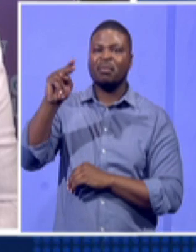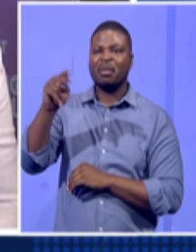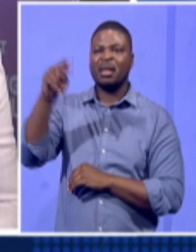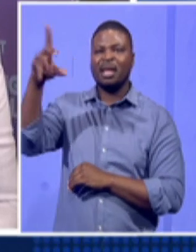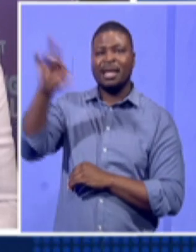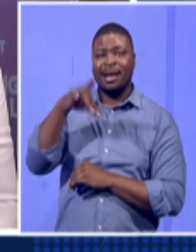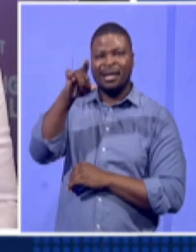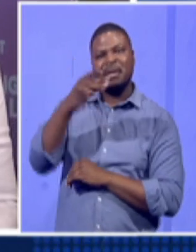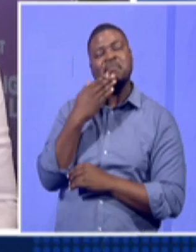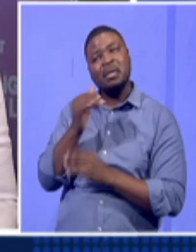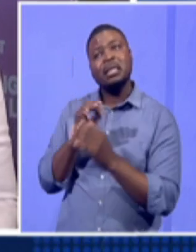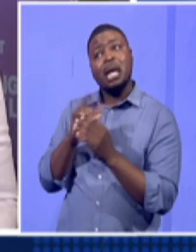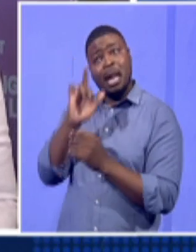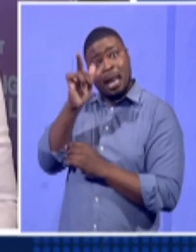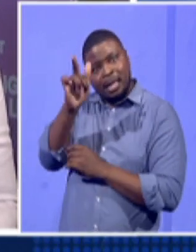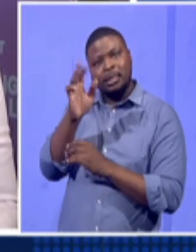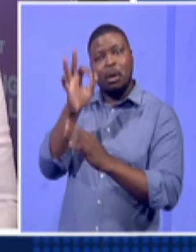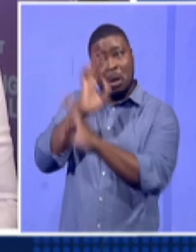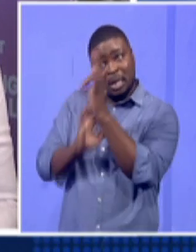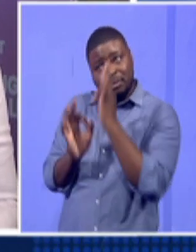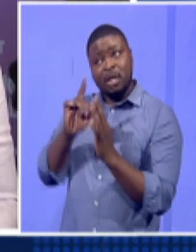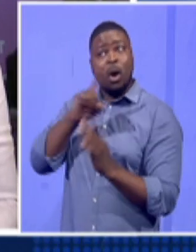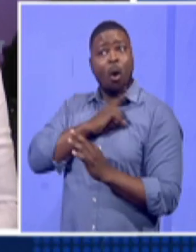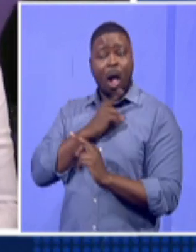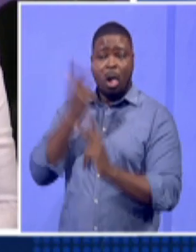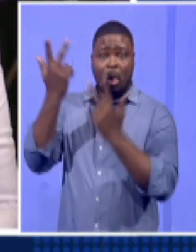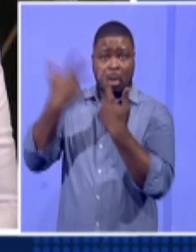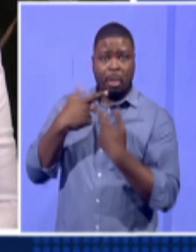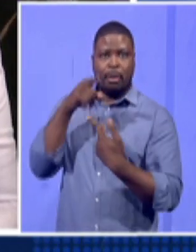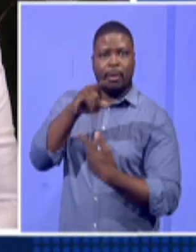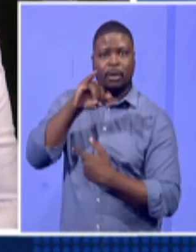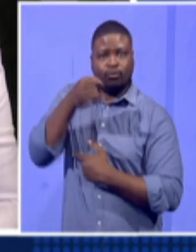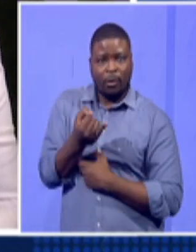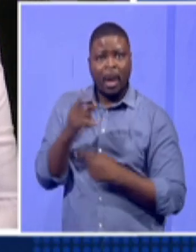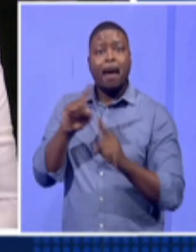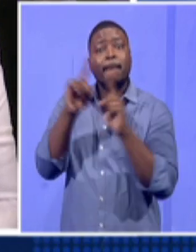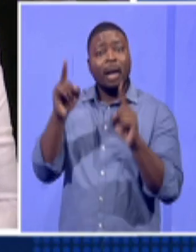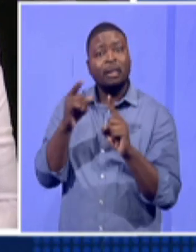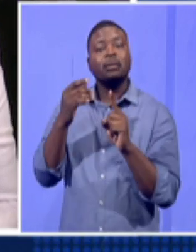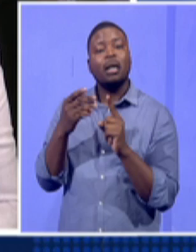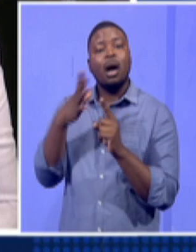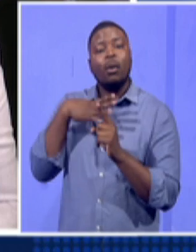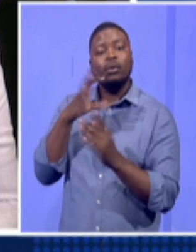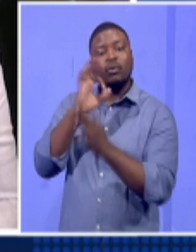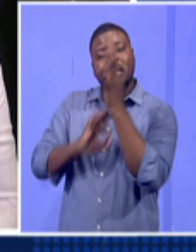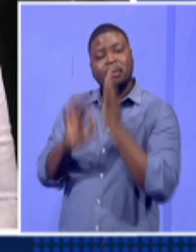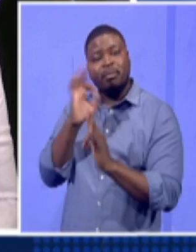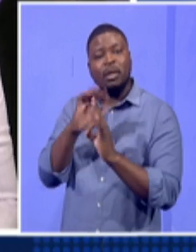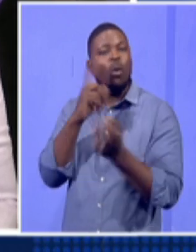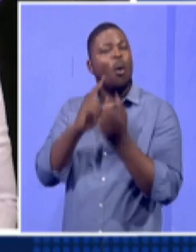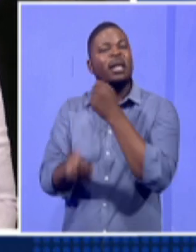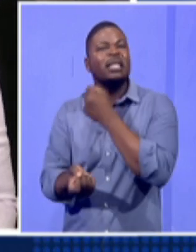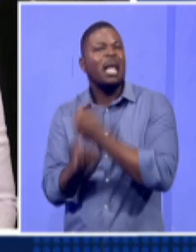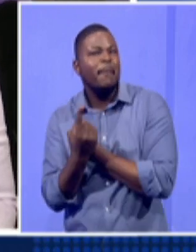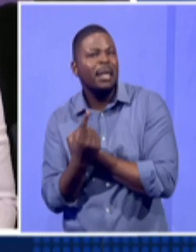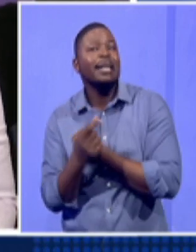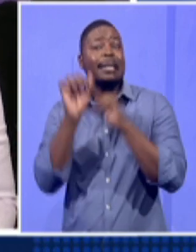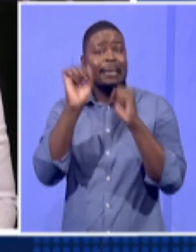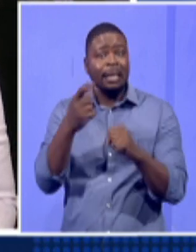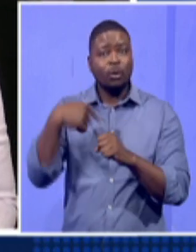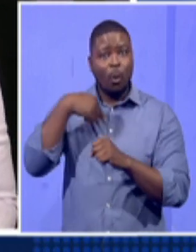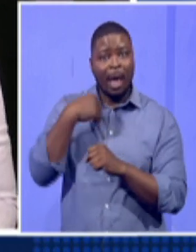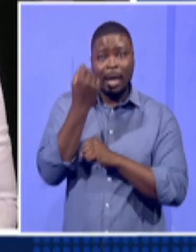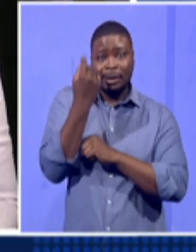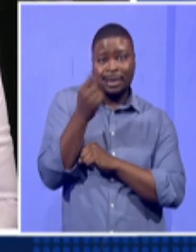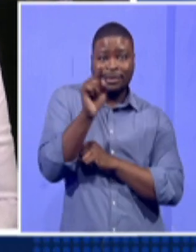me behind in Johannesburg, but first talk to us about what's happening there where you are. We understand that this is a gathering that puts